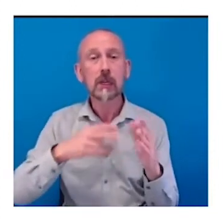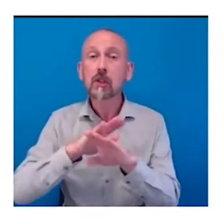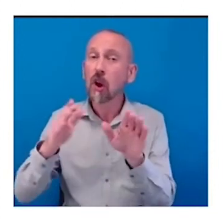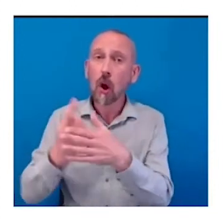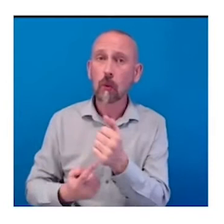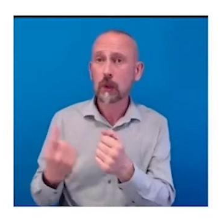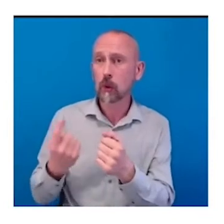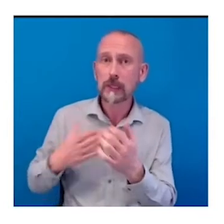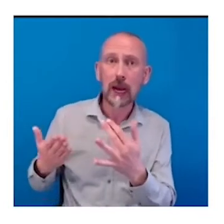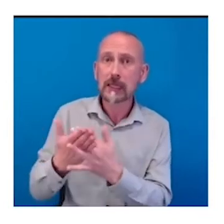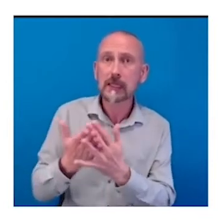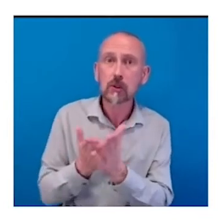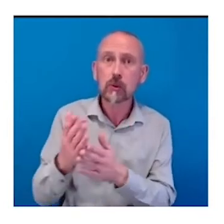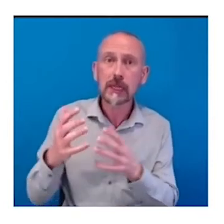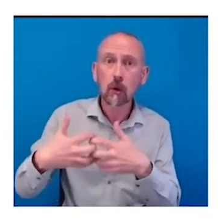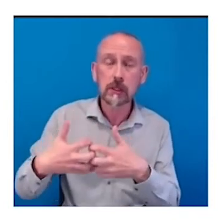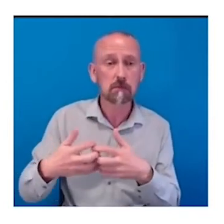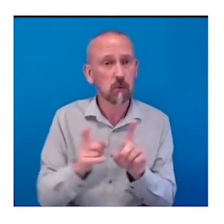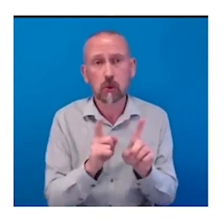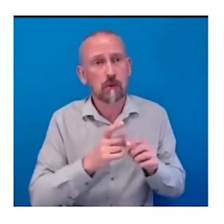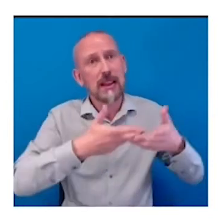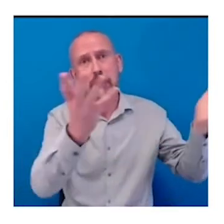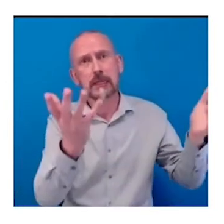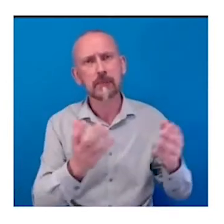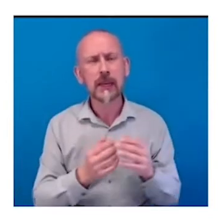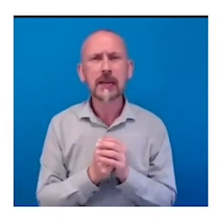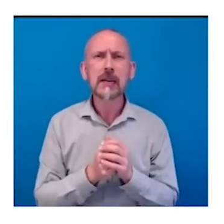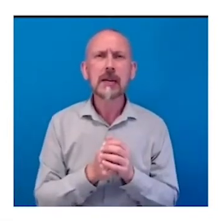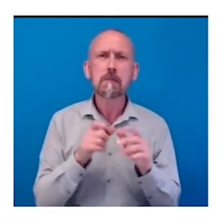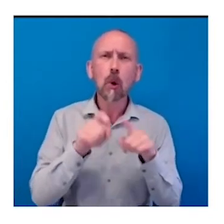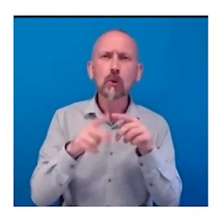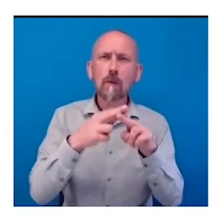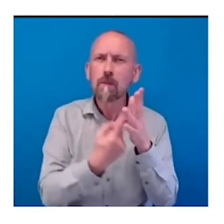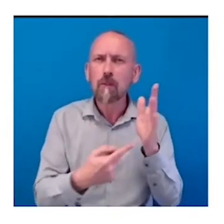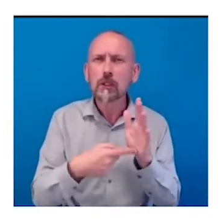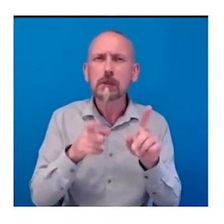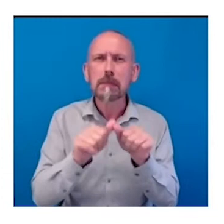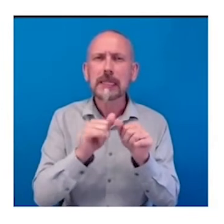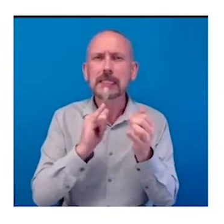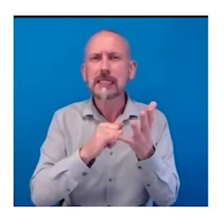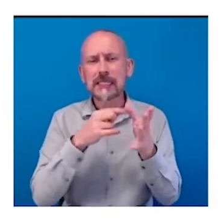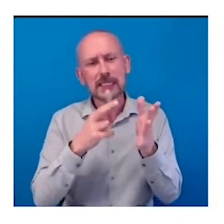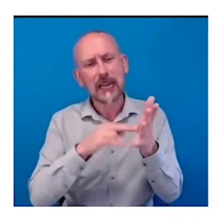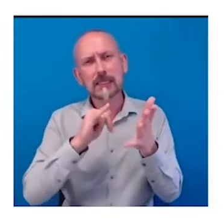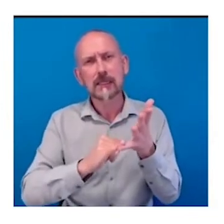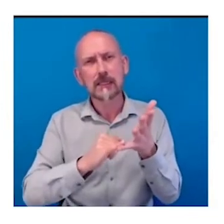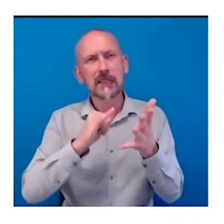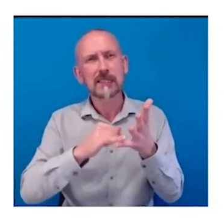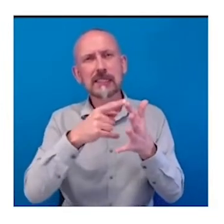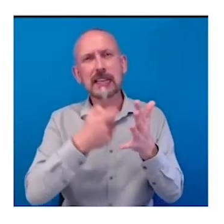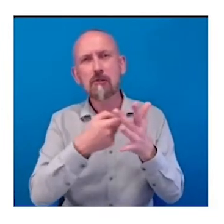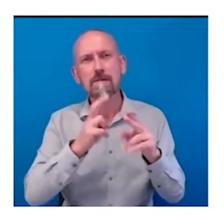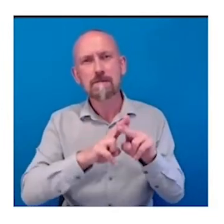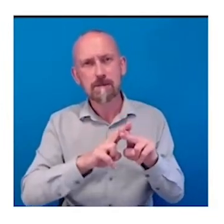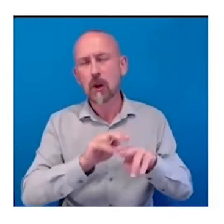everybody. Sans serif fonts generally are considered more legible for monitors than soft serif fonts. And generally color plays